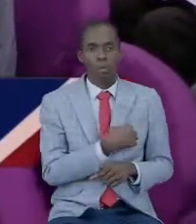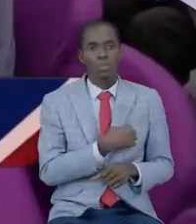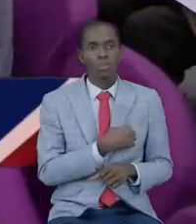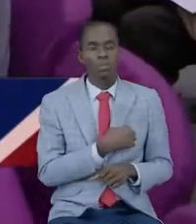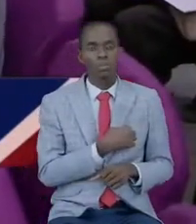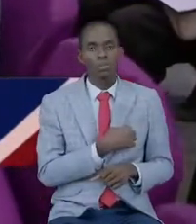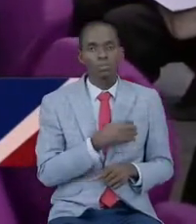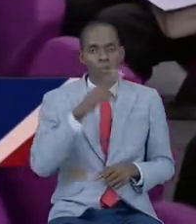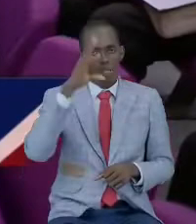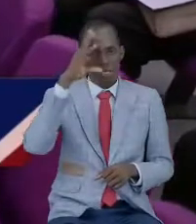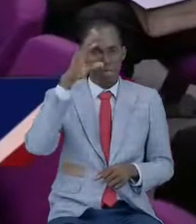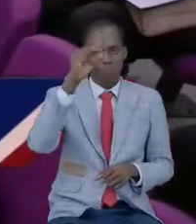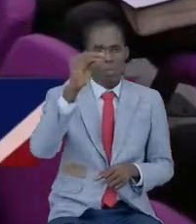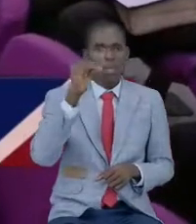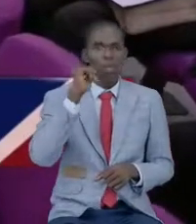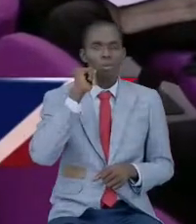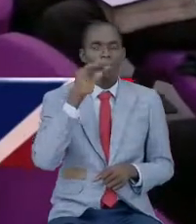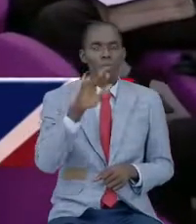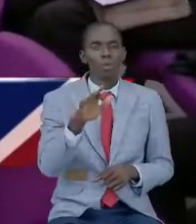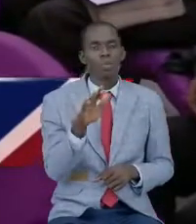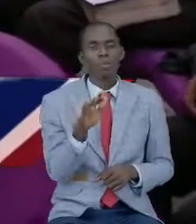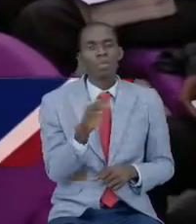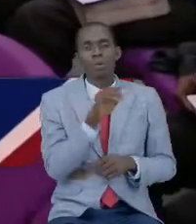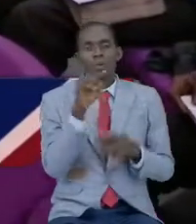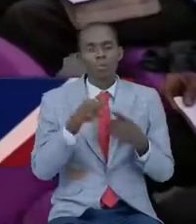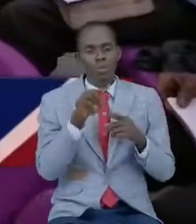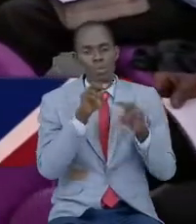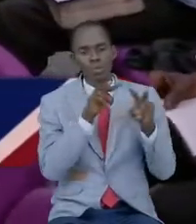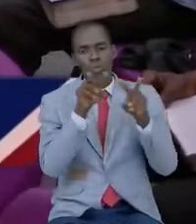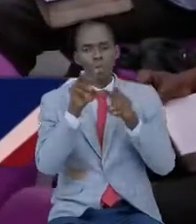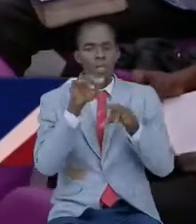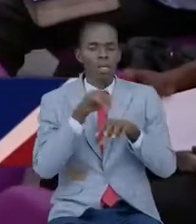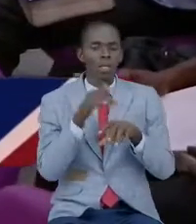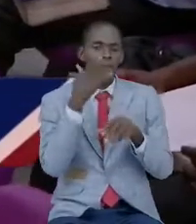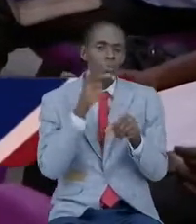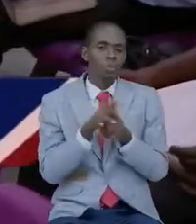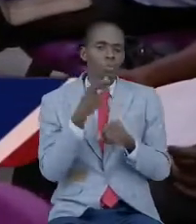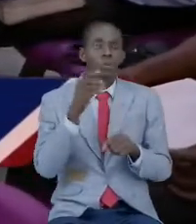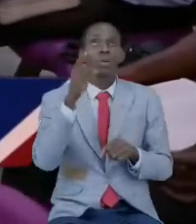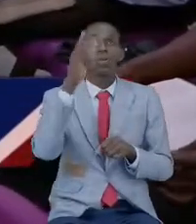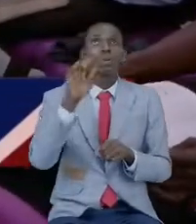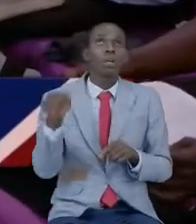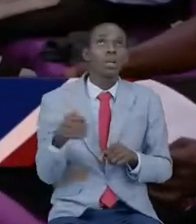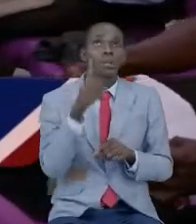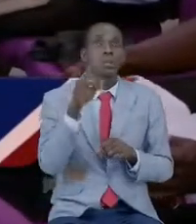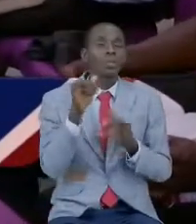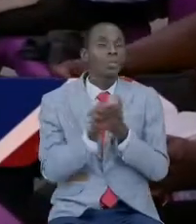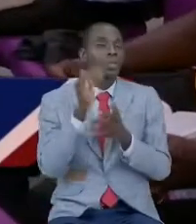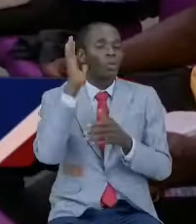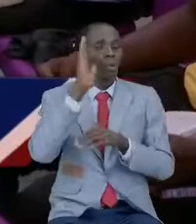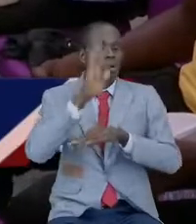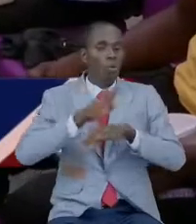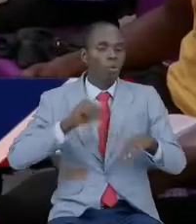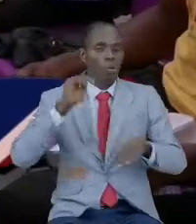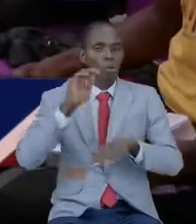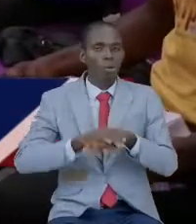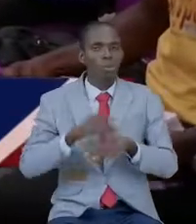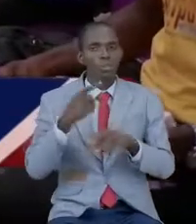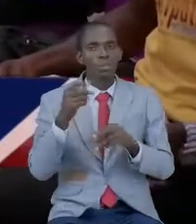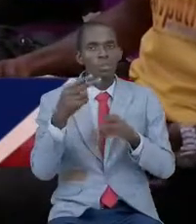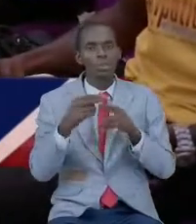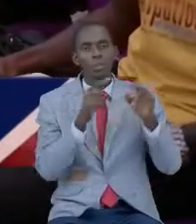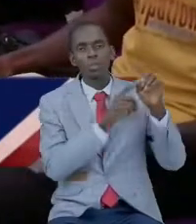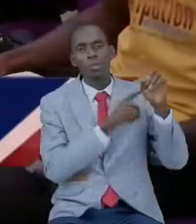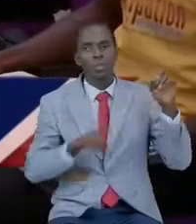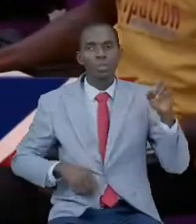we will look at the promise of God. Whosoever shall call on the name of the Lord